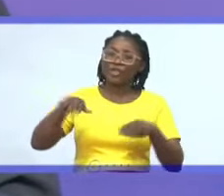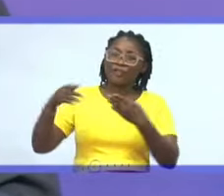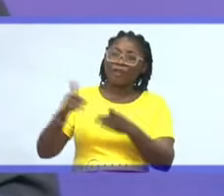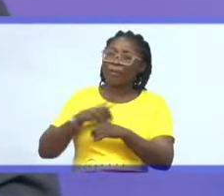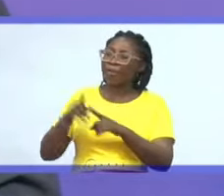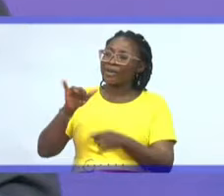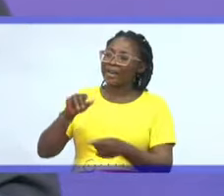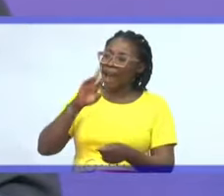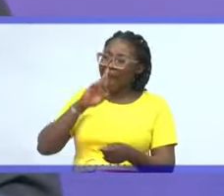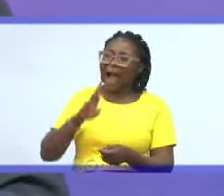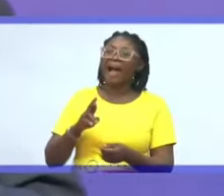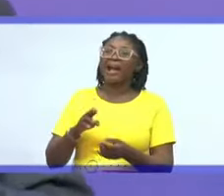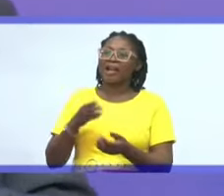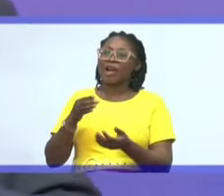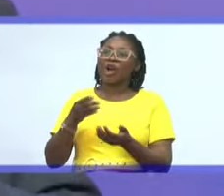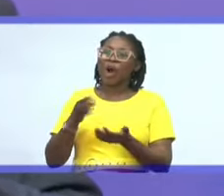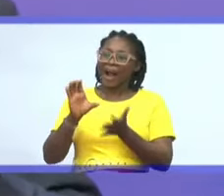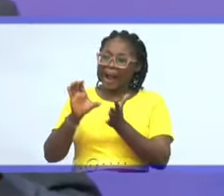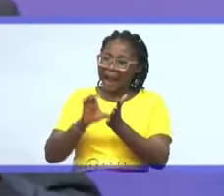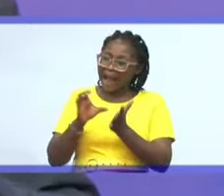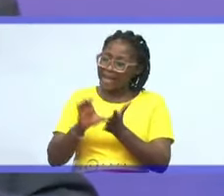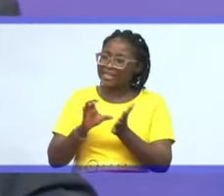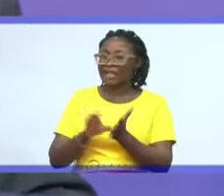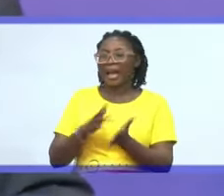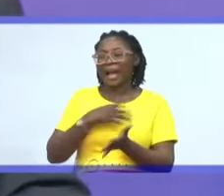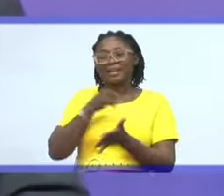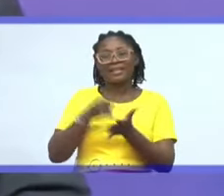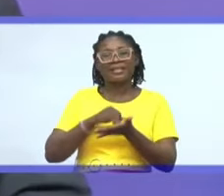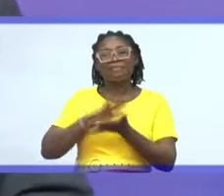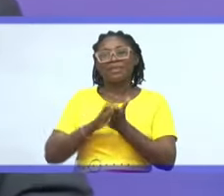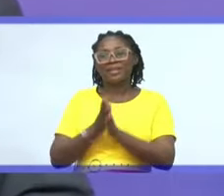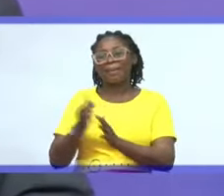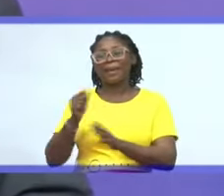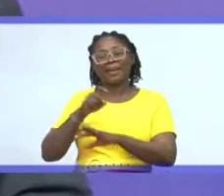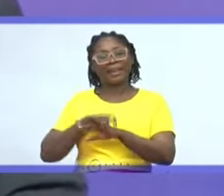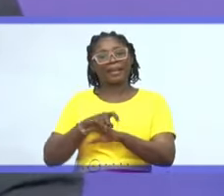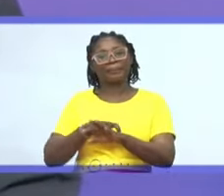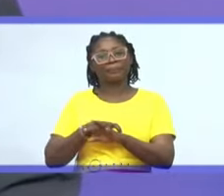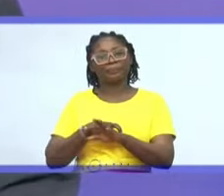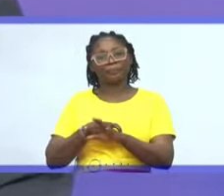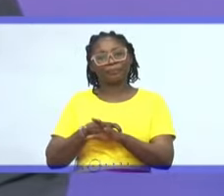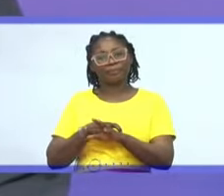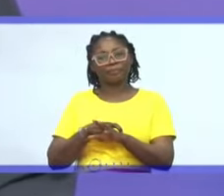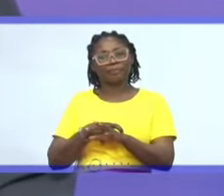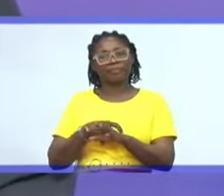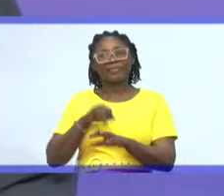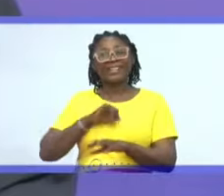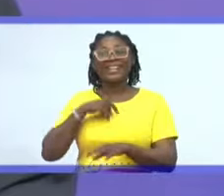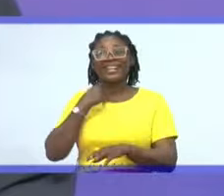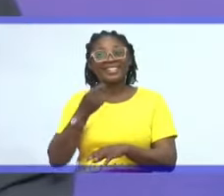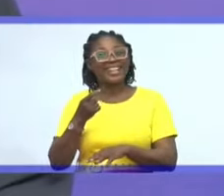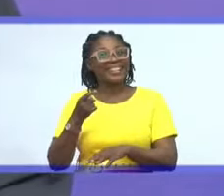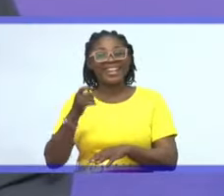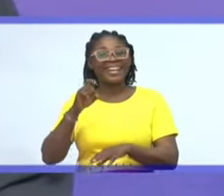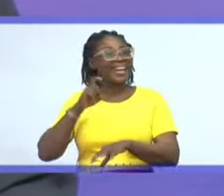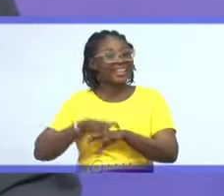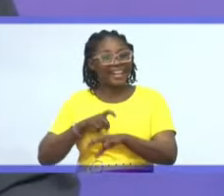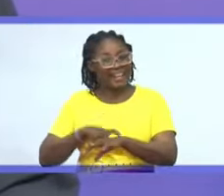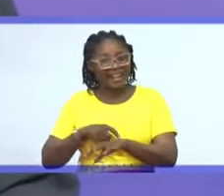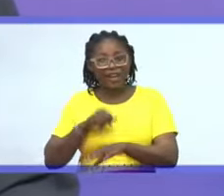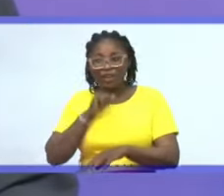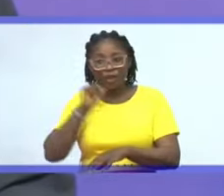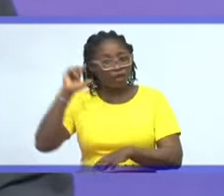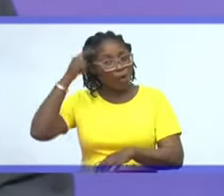converted into cash. So there became an error. I said an error, I didn't say government, I'm not criticizing